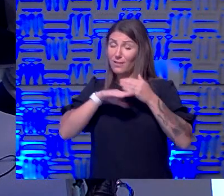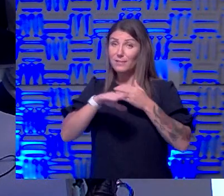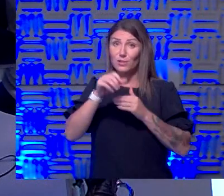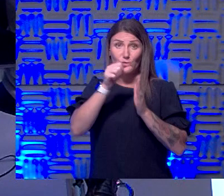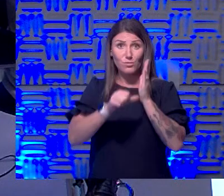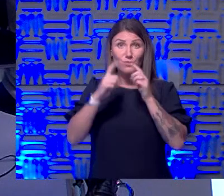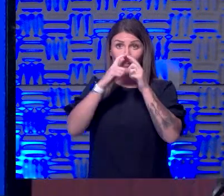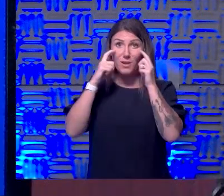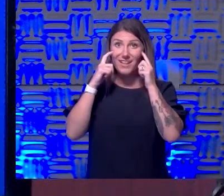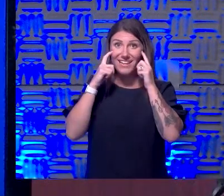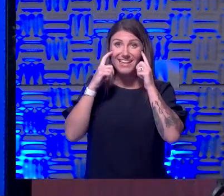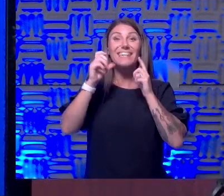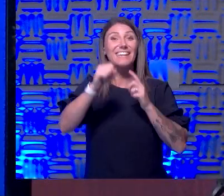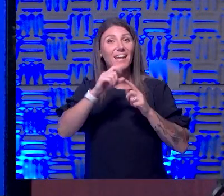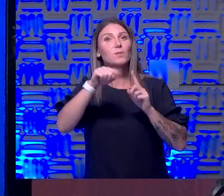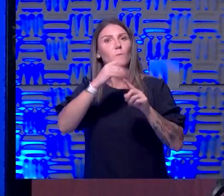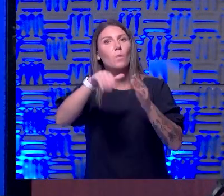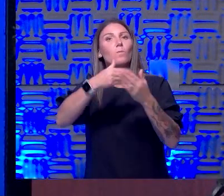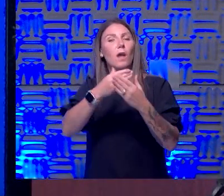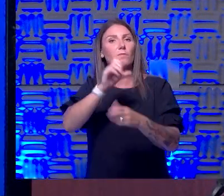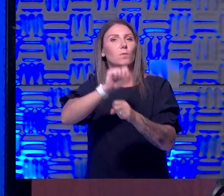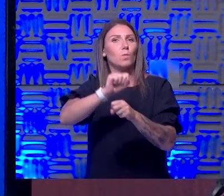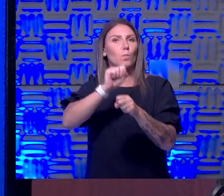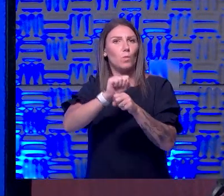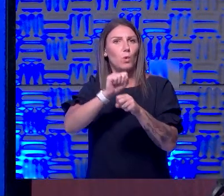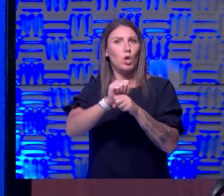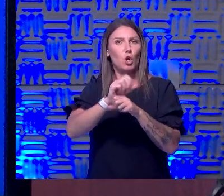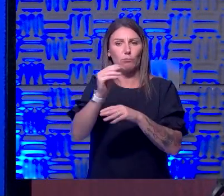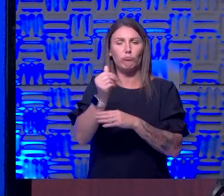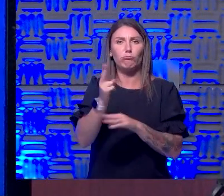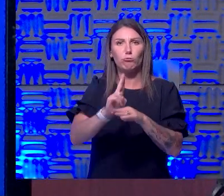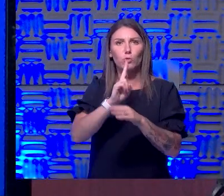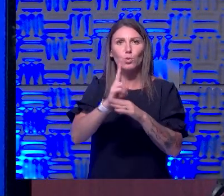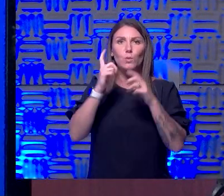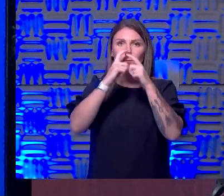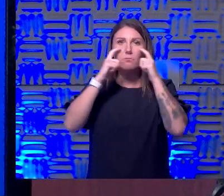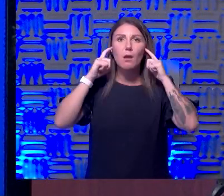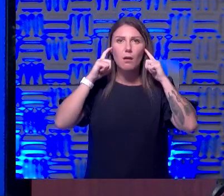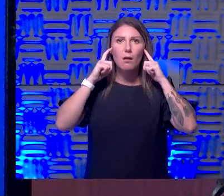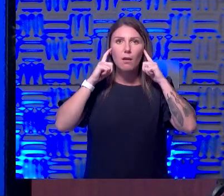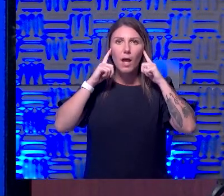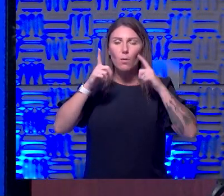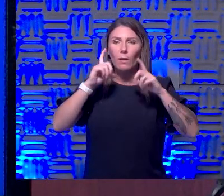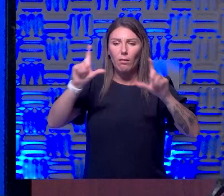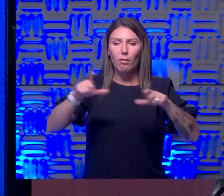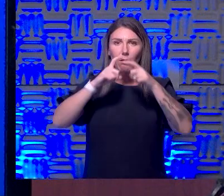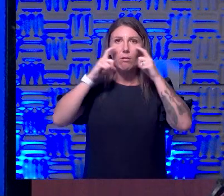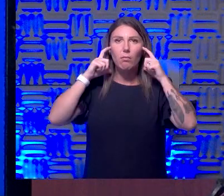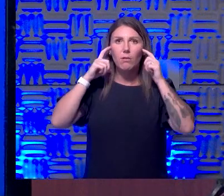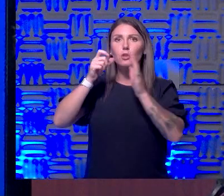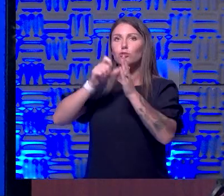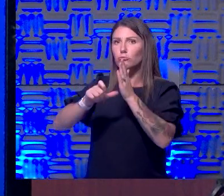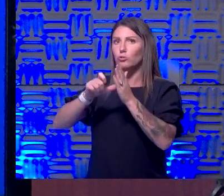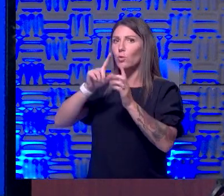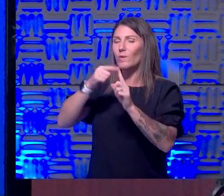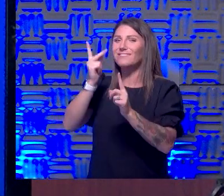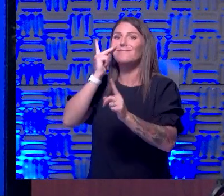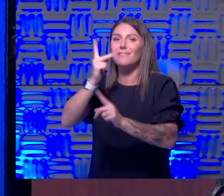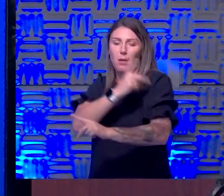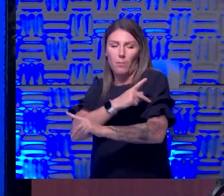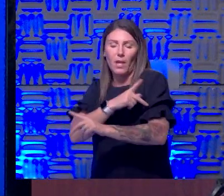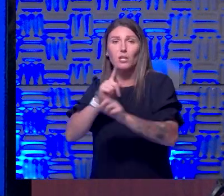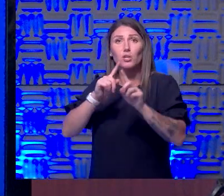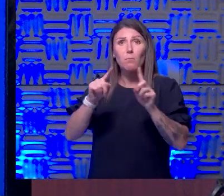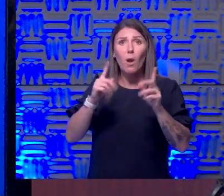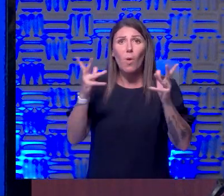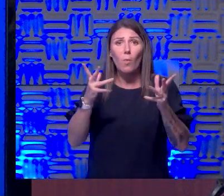masks. Well, I do when I come to work, and as soon as I leave here, when I go into the patient area, I put one of them on. But there's what